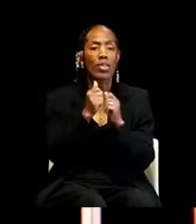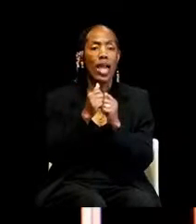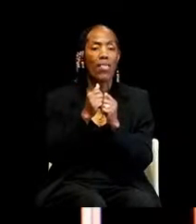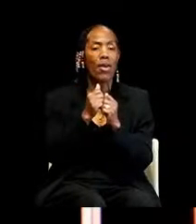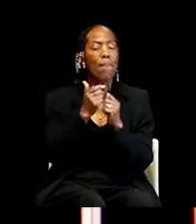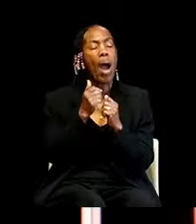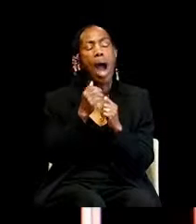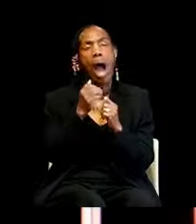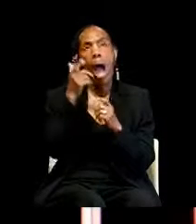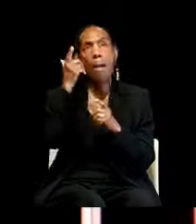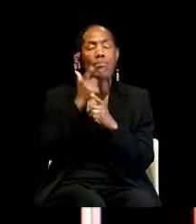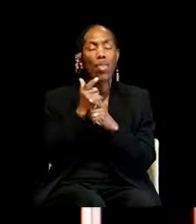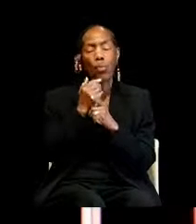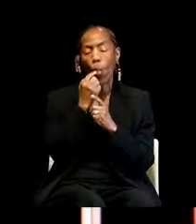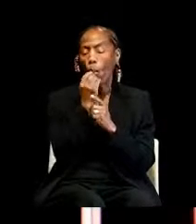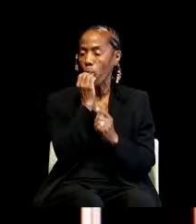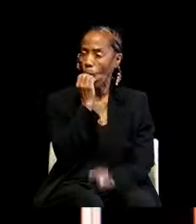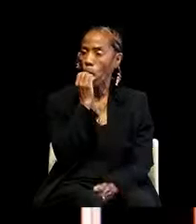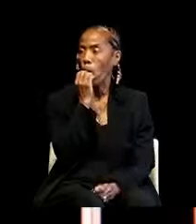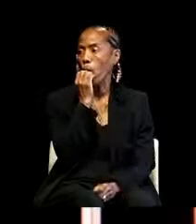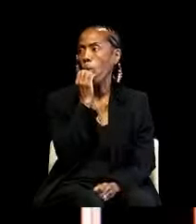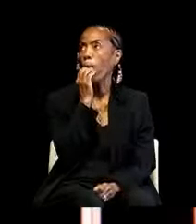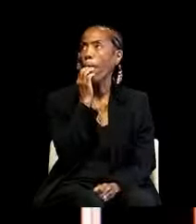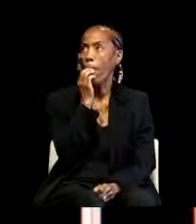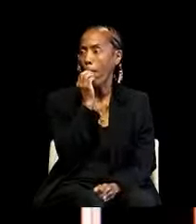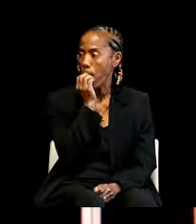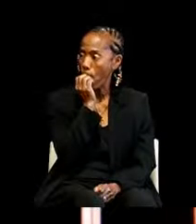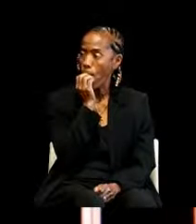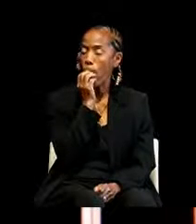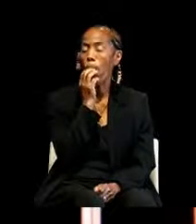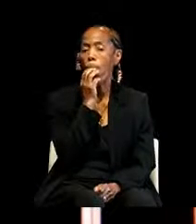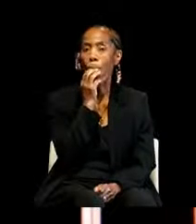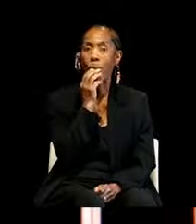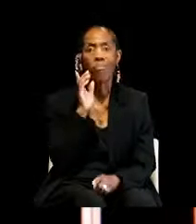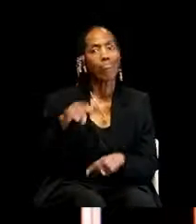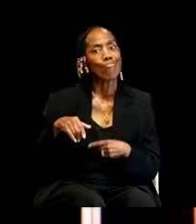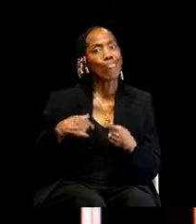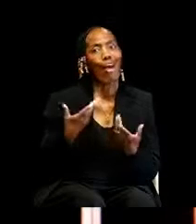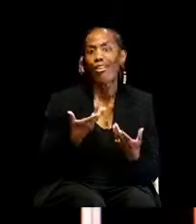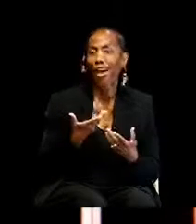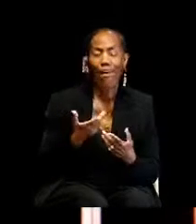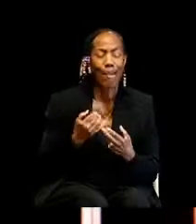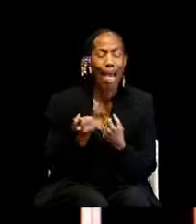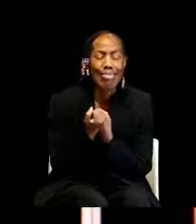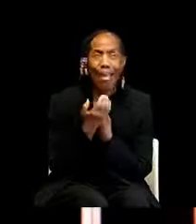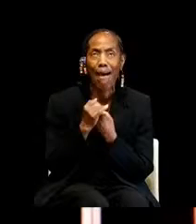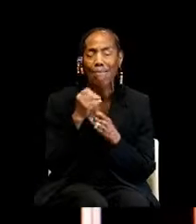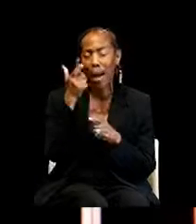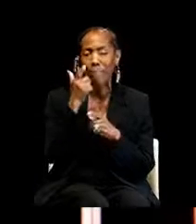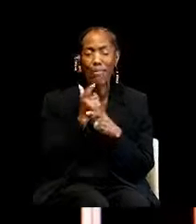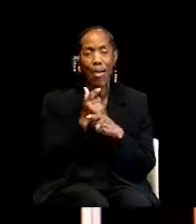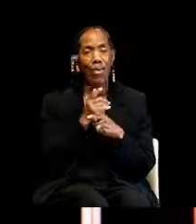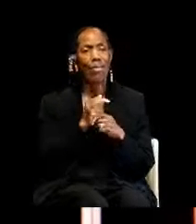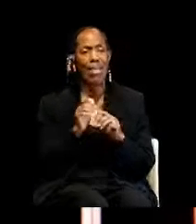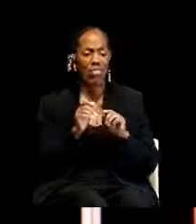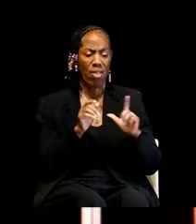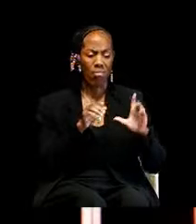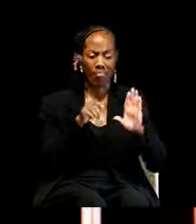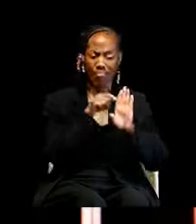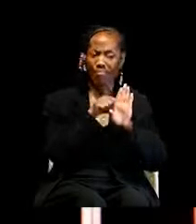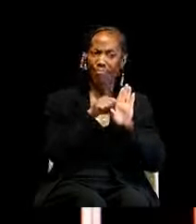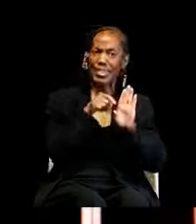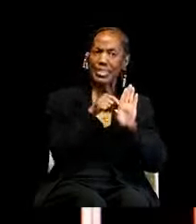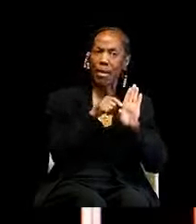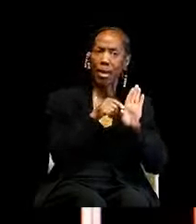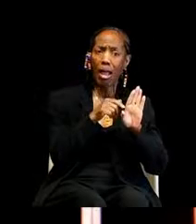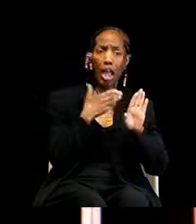But I love him for it. I do. And then to the left, I think this is also a really hard photo. I